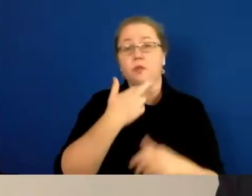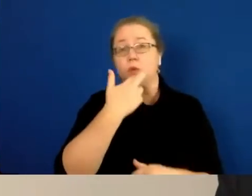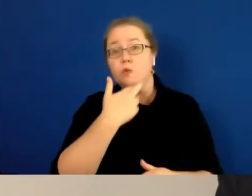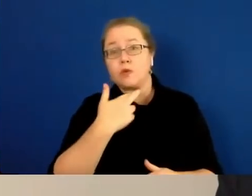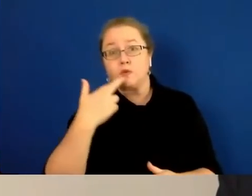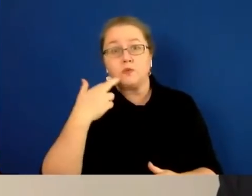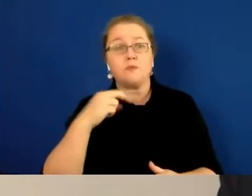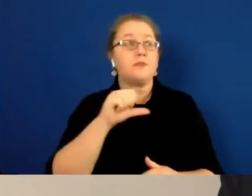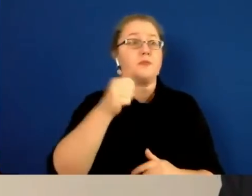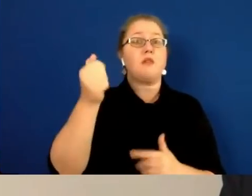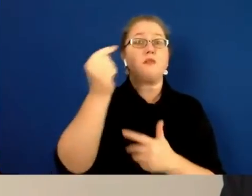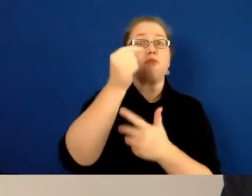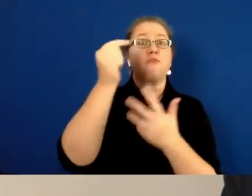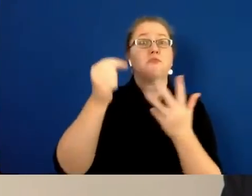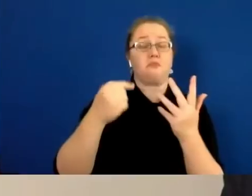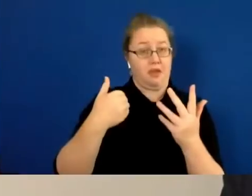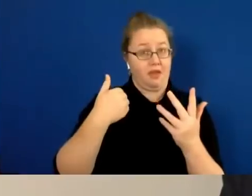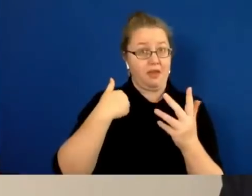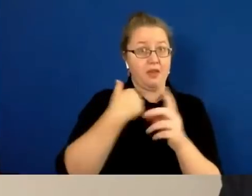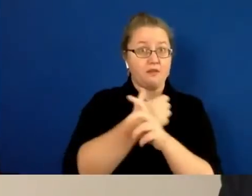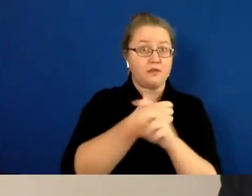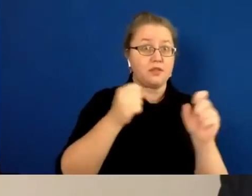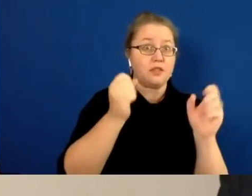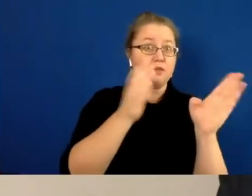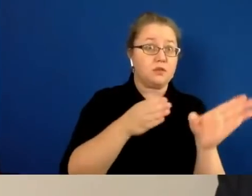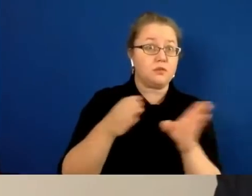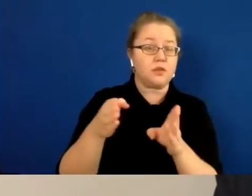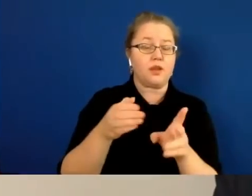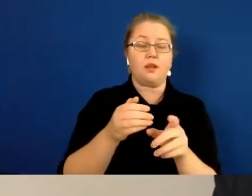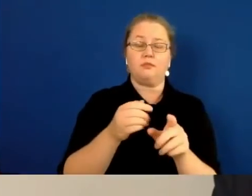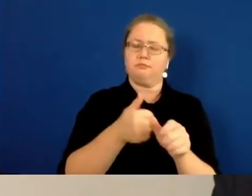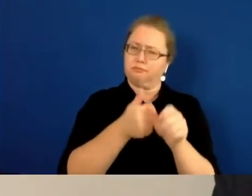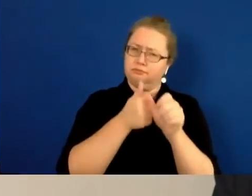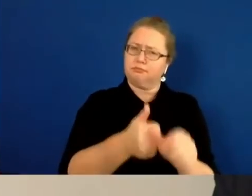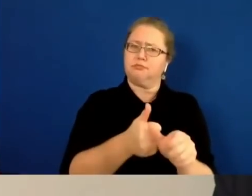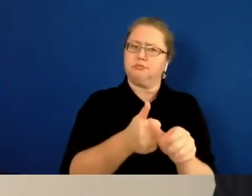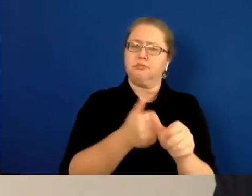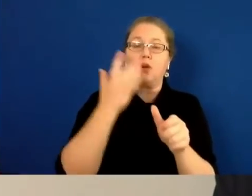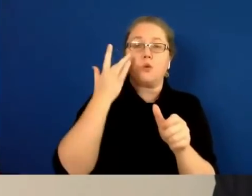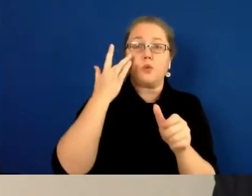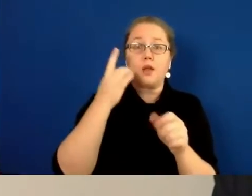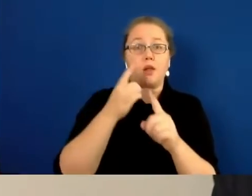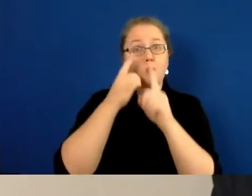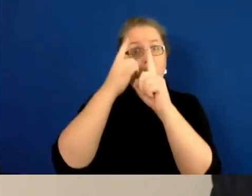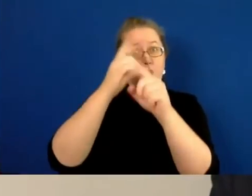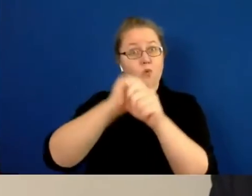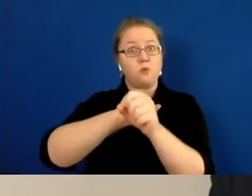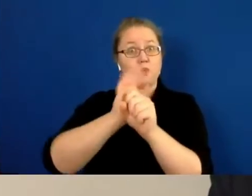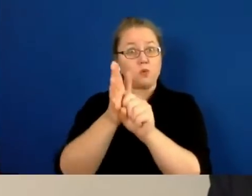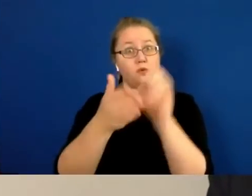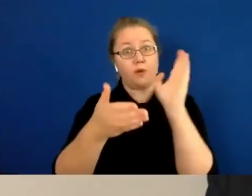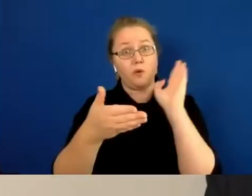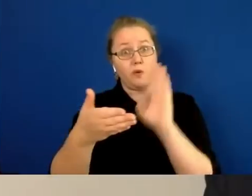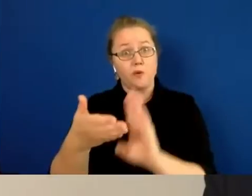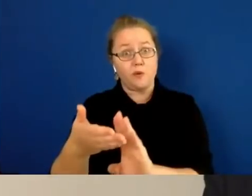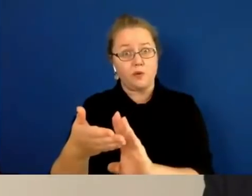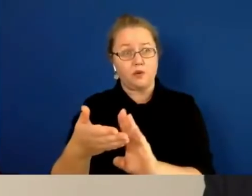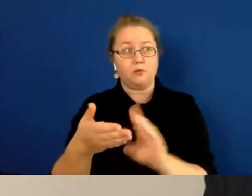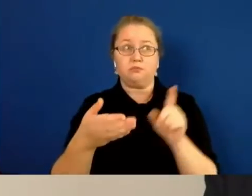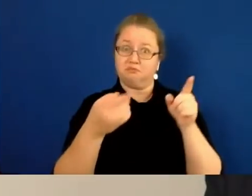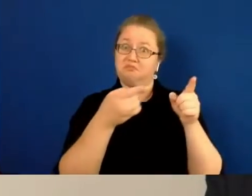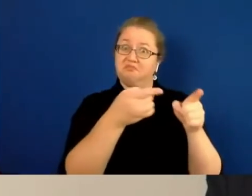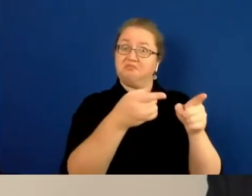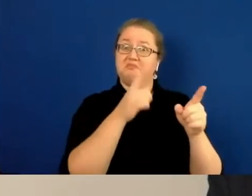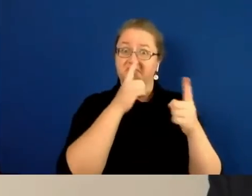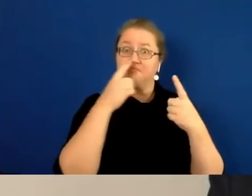safe six, make sure it is the same group of six. And rather than getting together in someone's home, choose